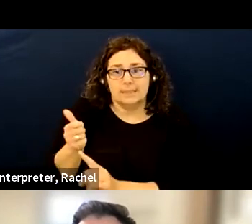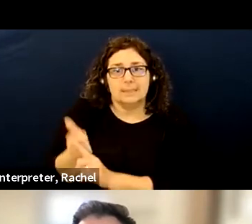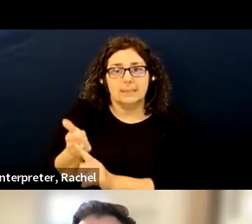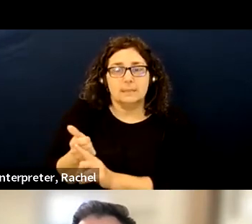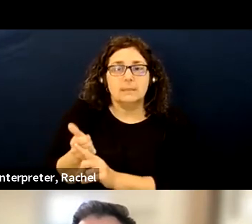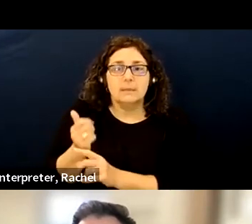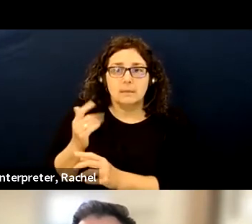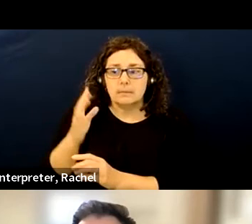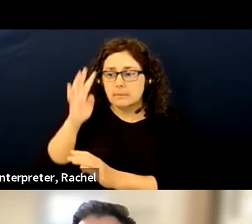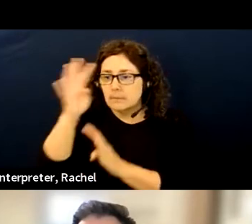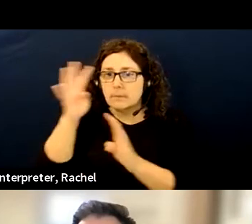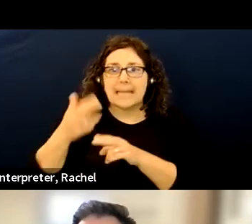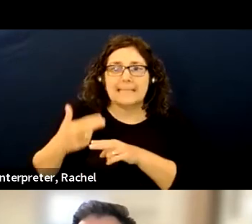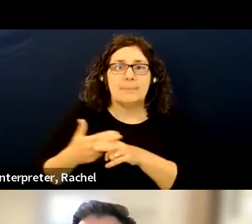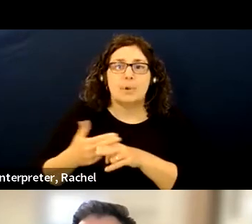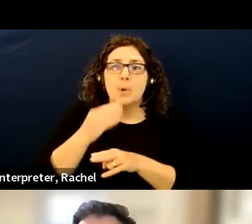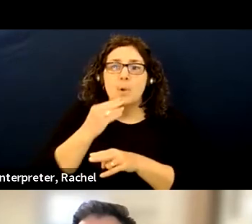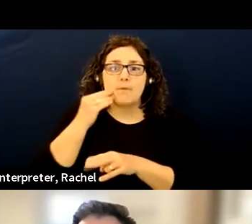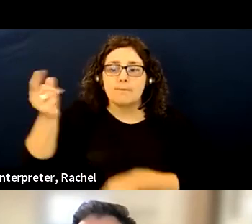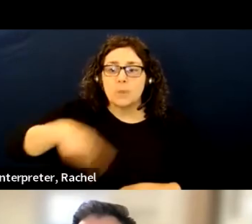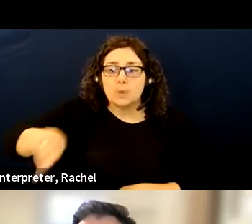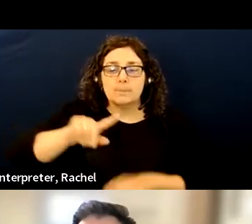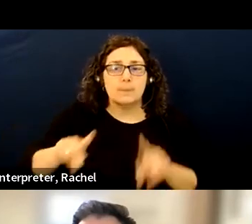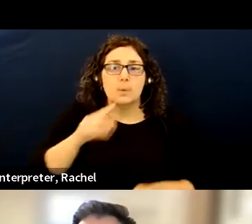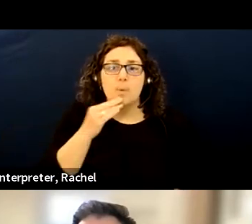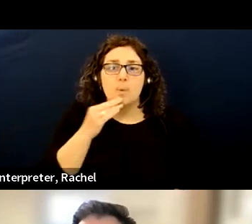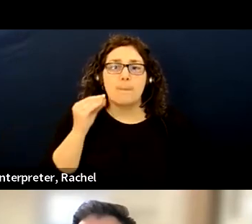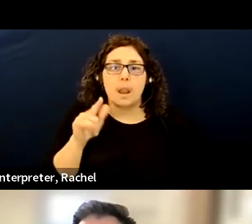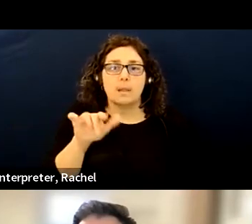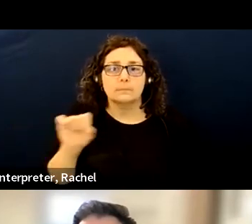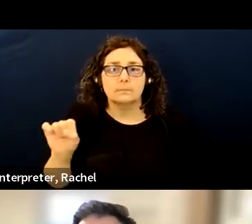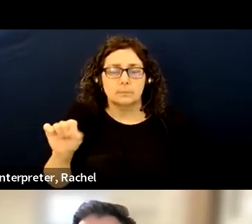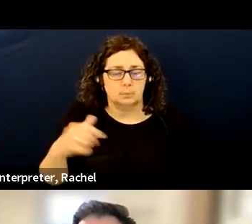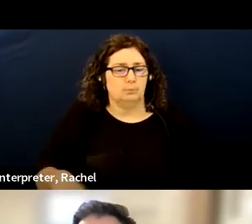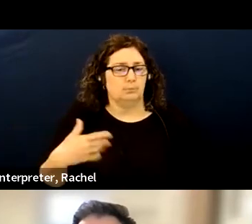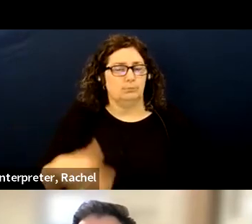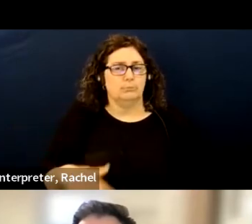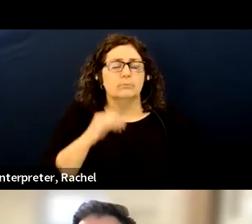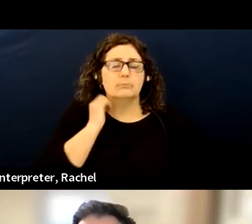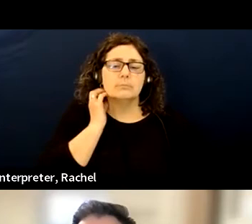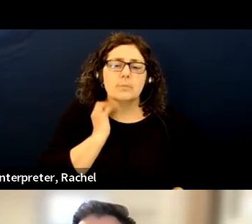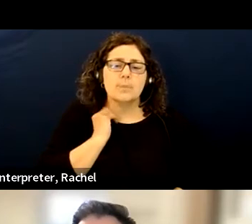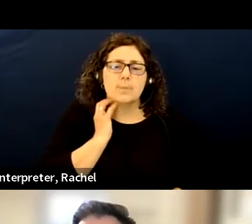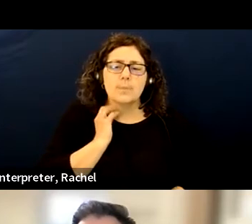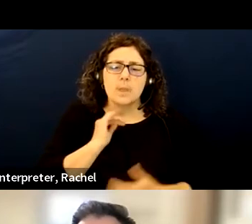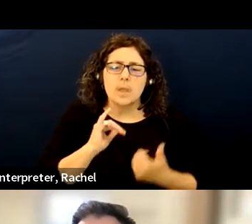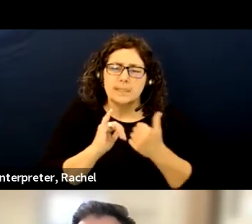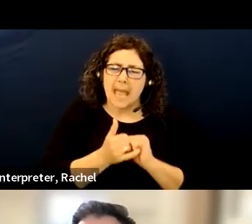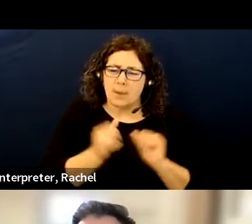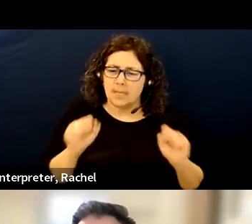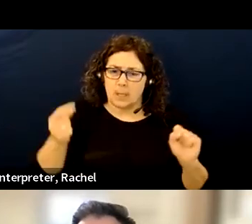created like temporary homes for those experiencing homelessness. And I wonder, how can